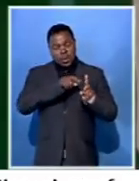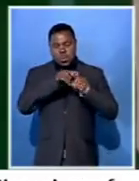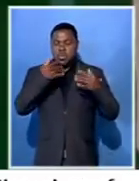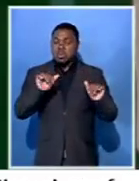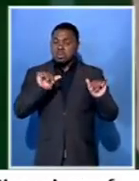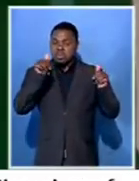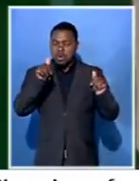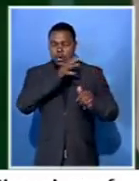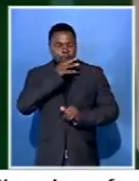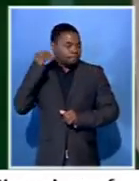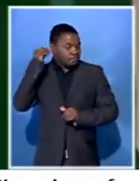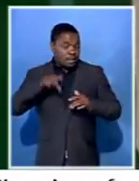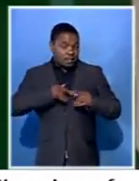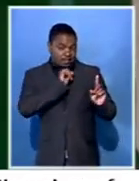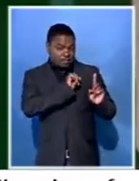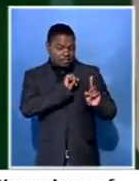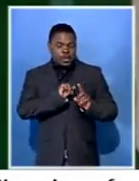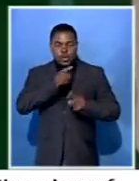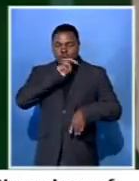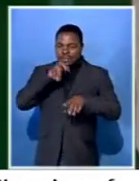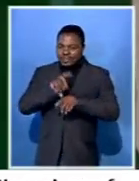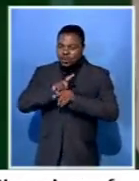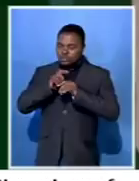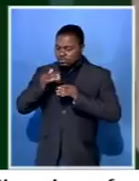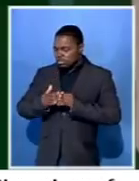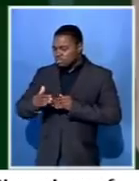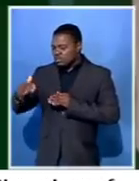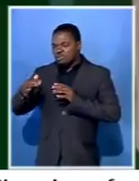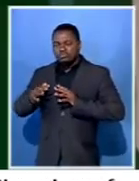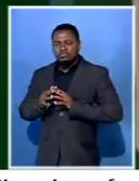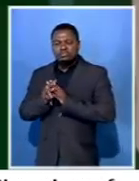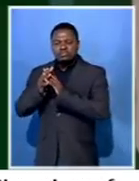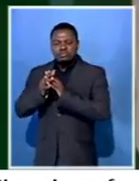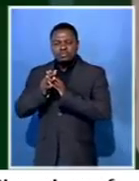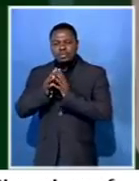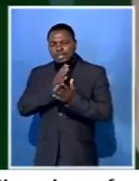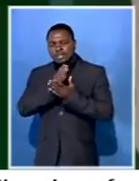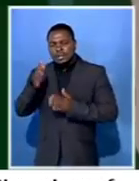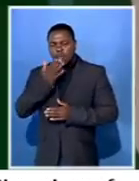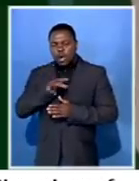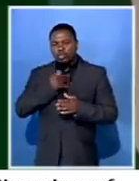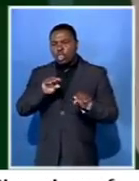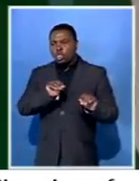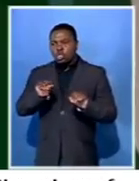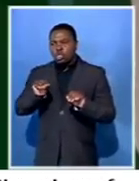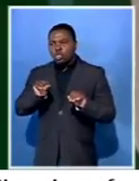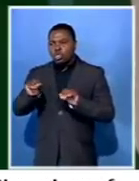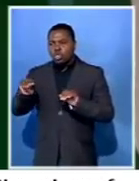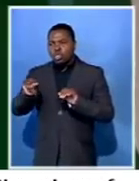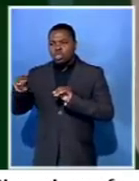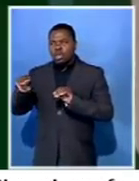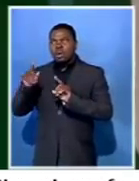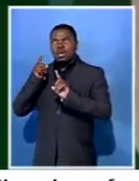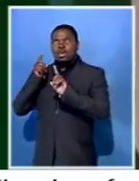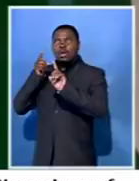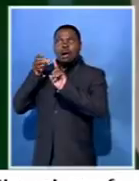stalwart, we need to unite and resist those who wish to delay our march